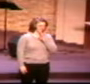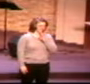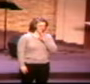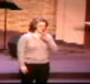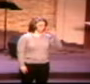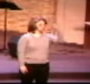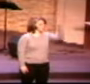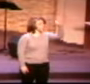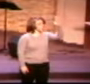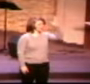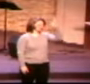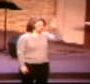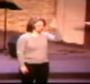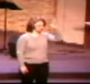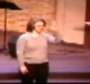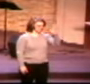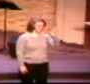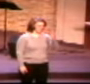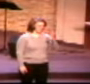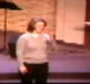A God who